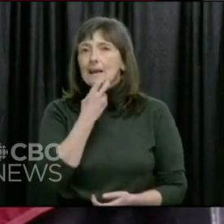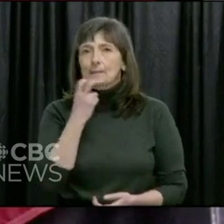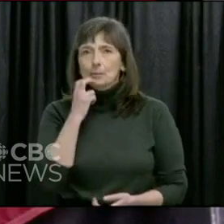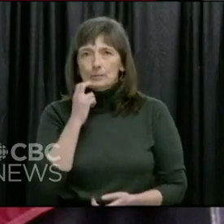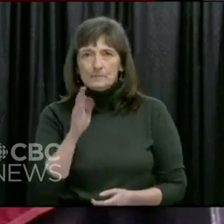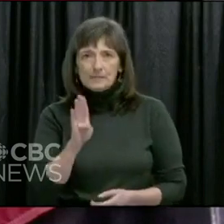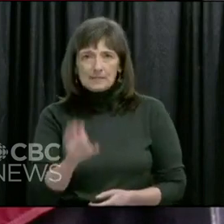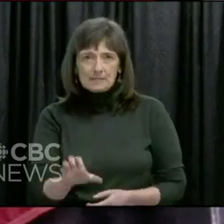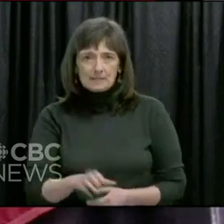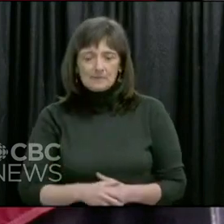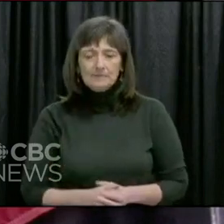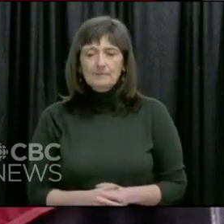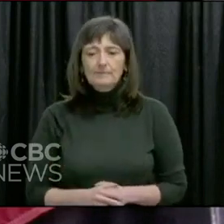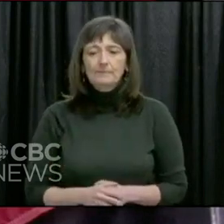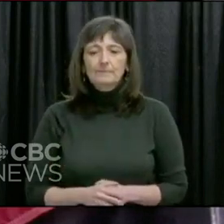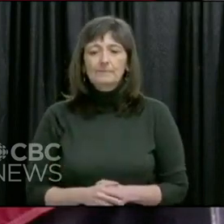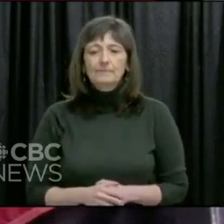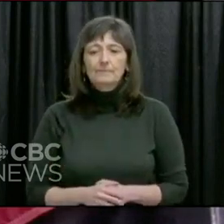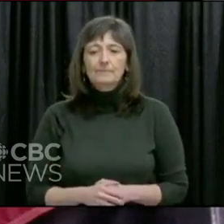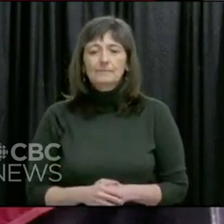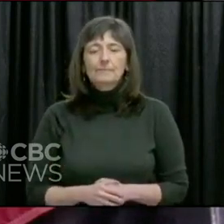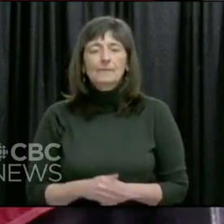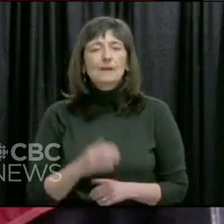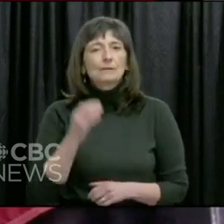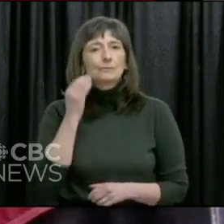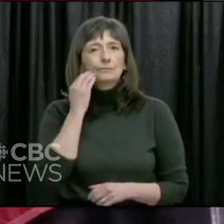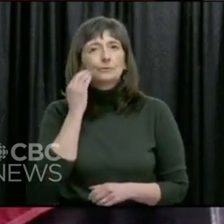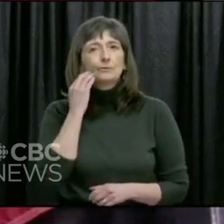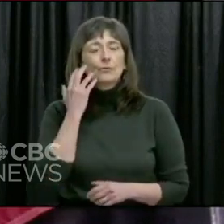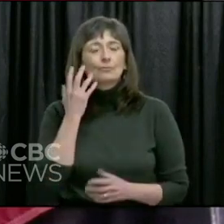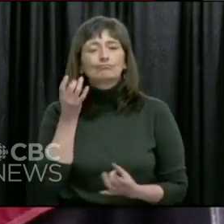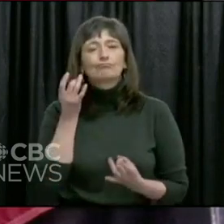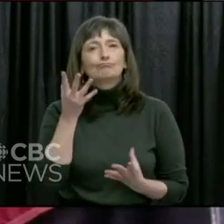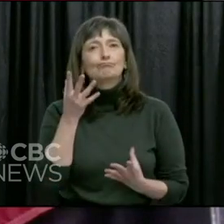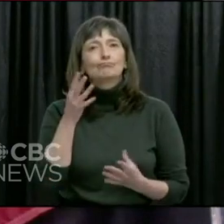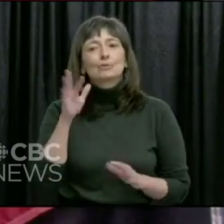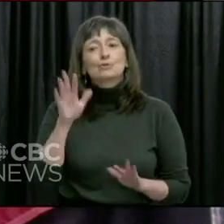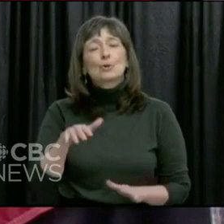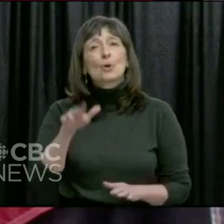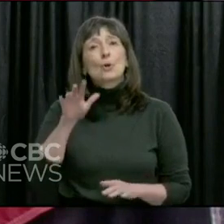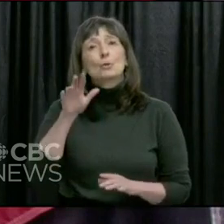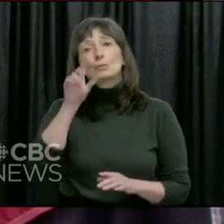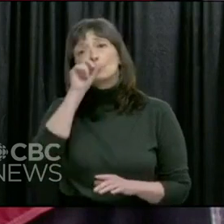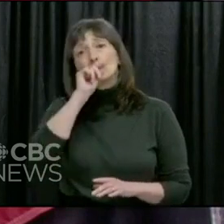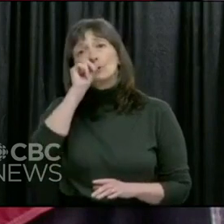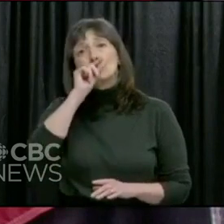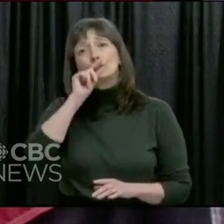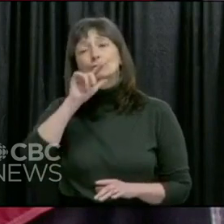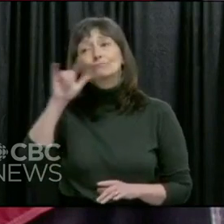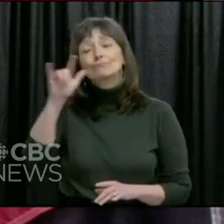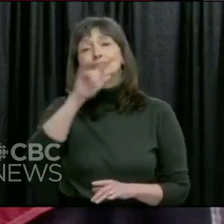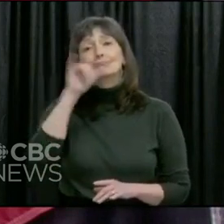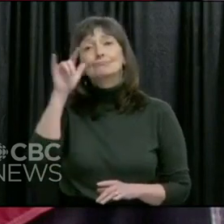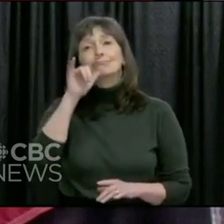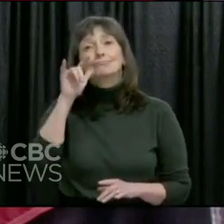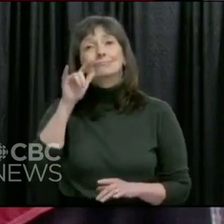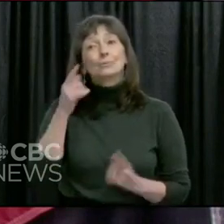course, we all know that this is a tragedy that came at a time when the Snowbirds themselves were on